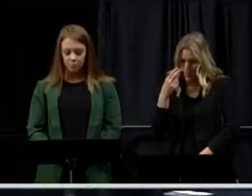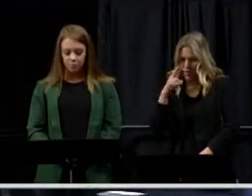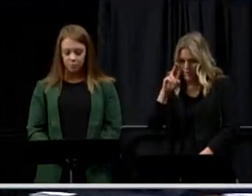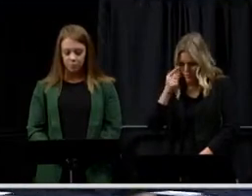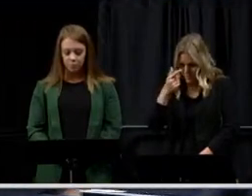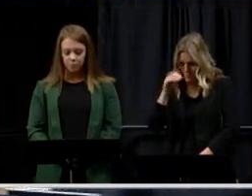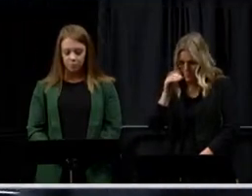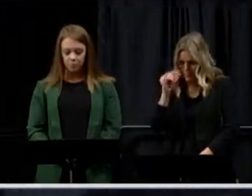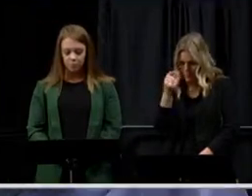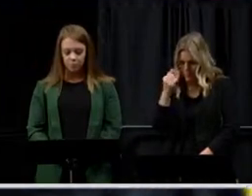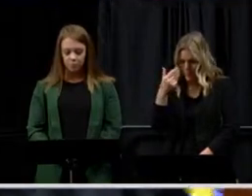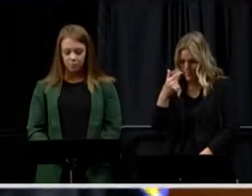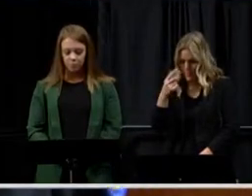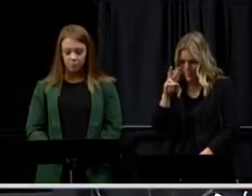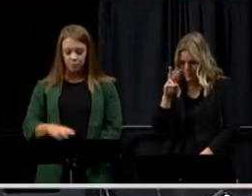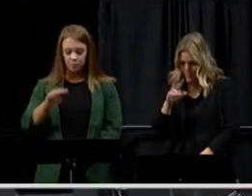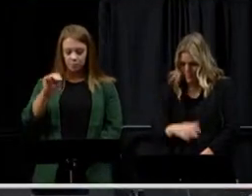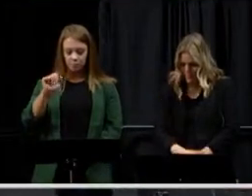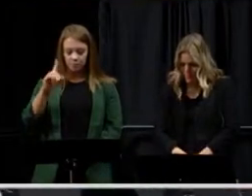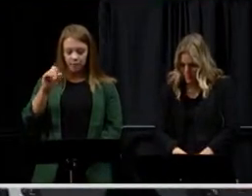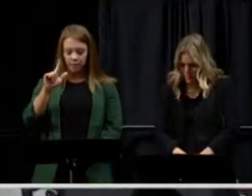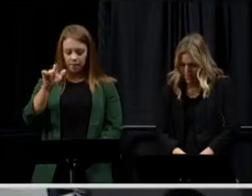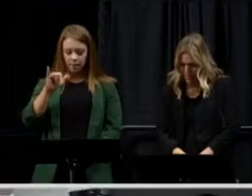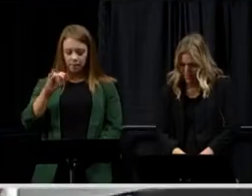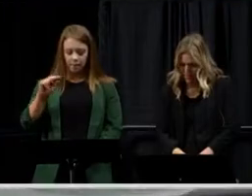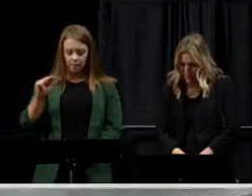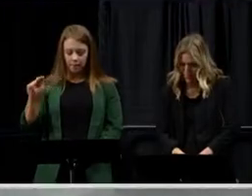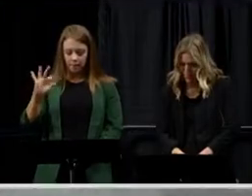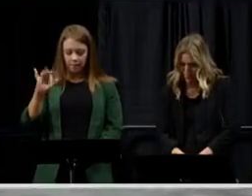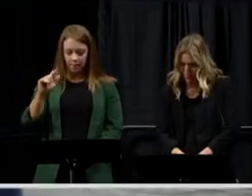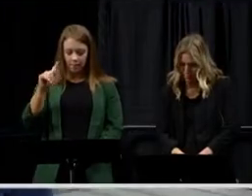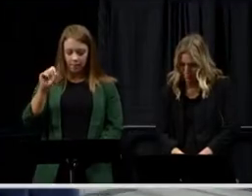Valdez. Madeline Taylor Filtz.